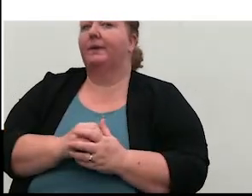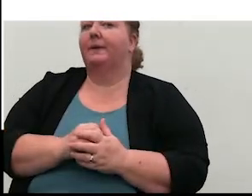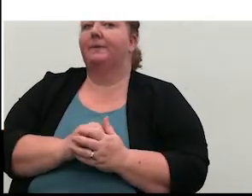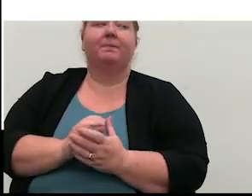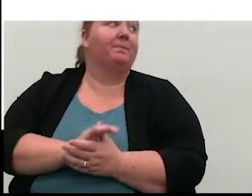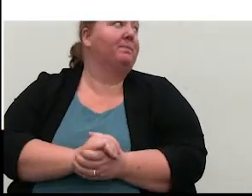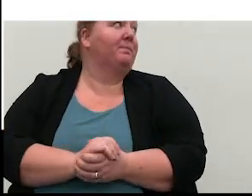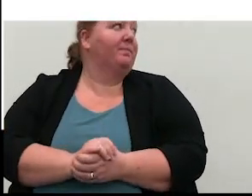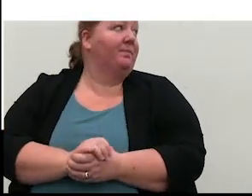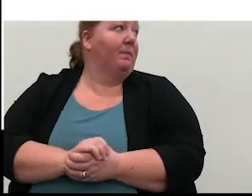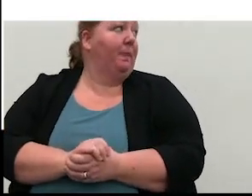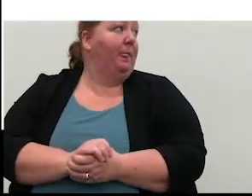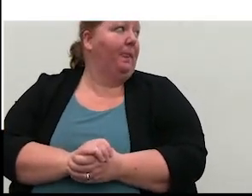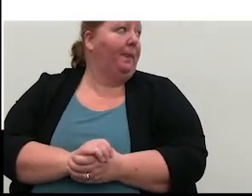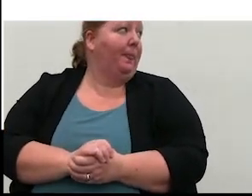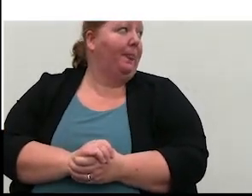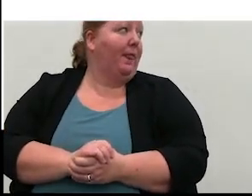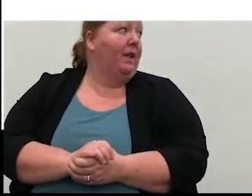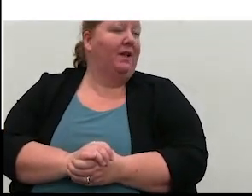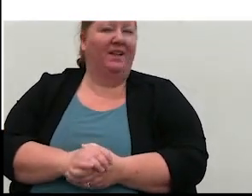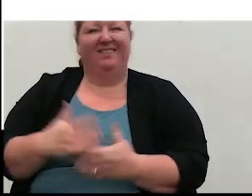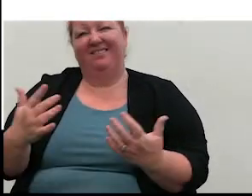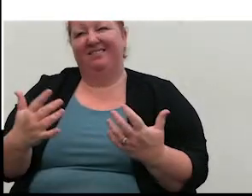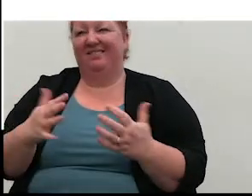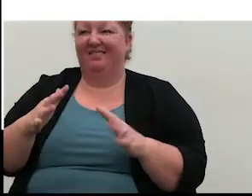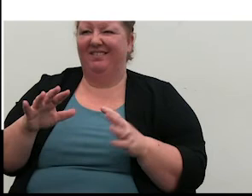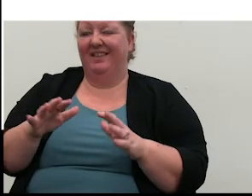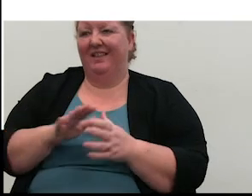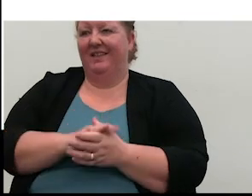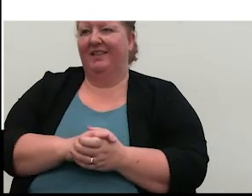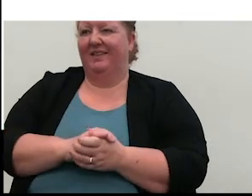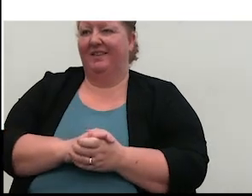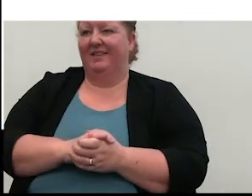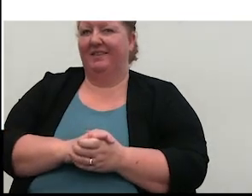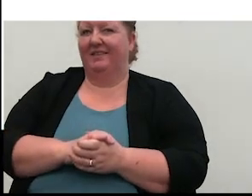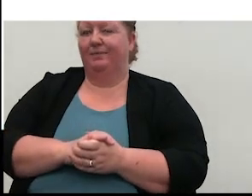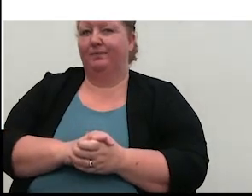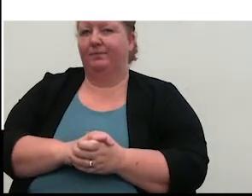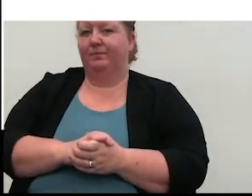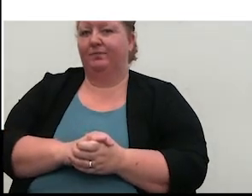Actually, I don't know, I mean, they're all kind of middling, so they're pretty safe, but